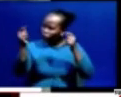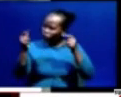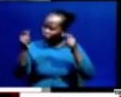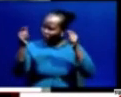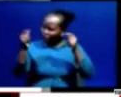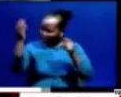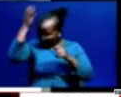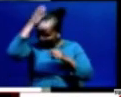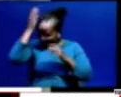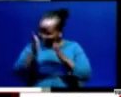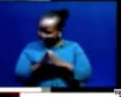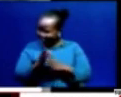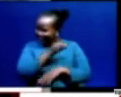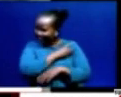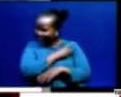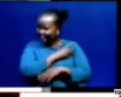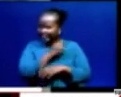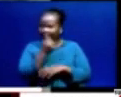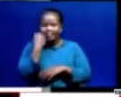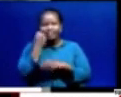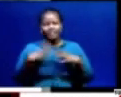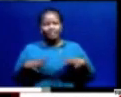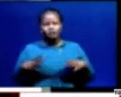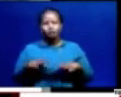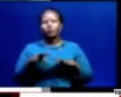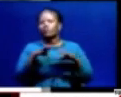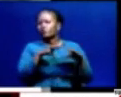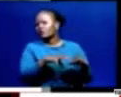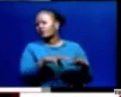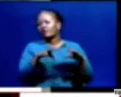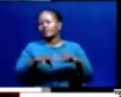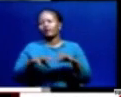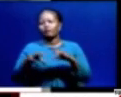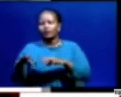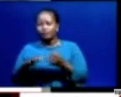made sure nikauliza kama iko, wakasema iko. So